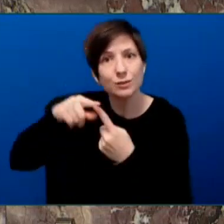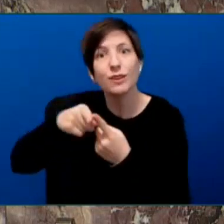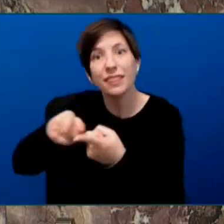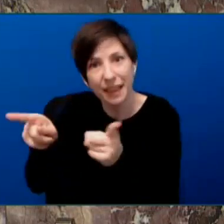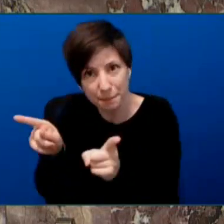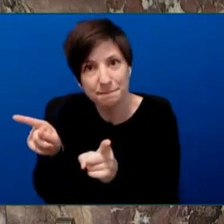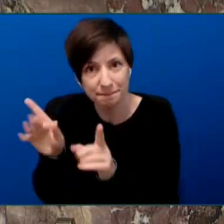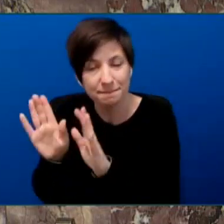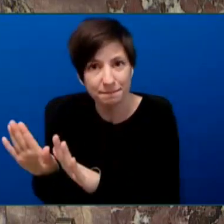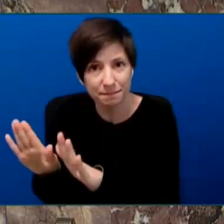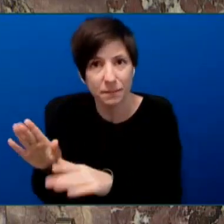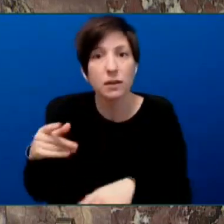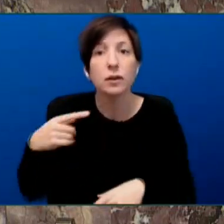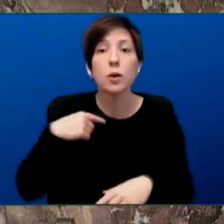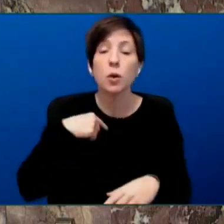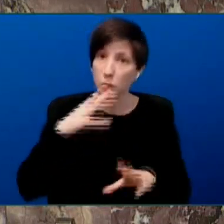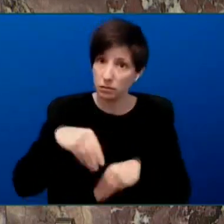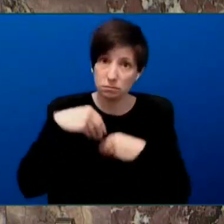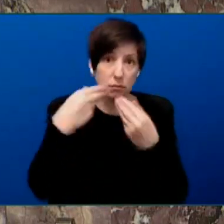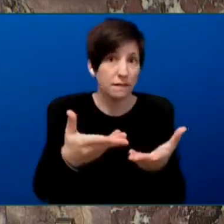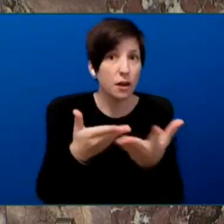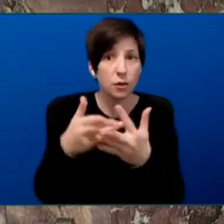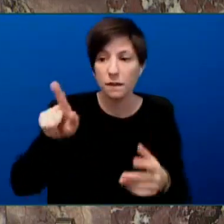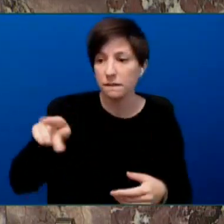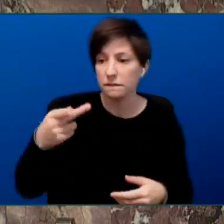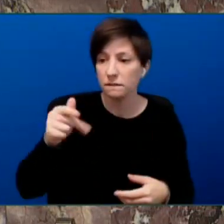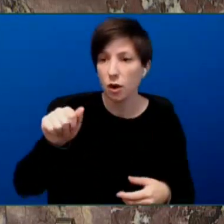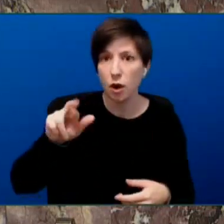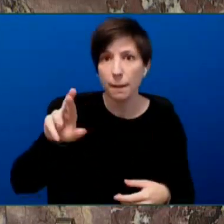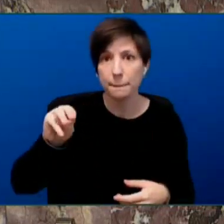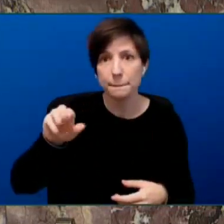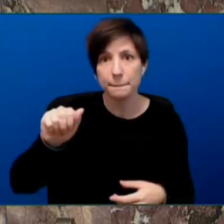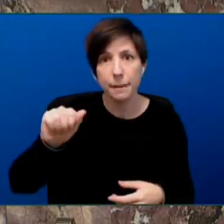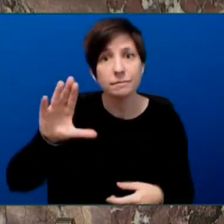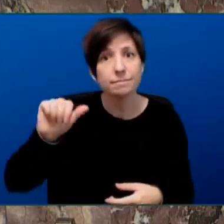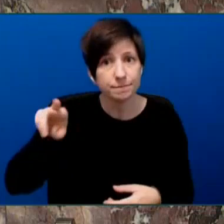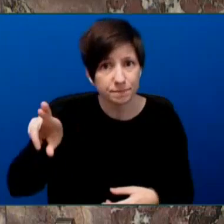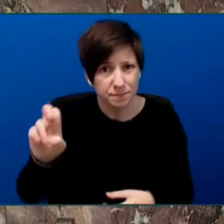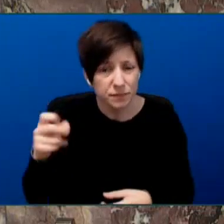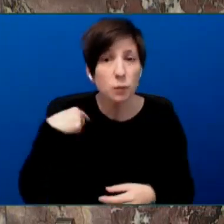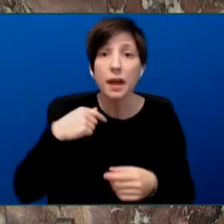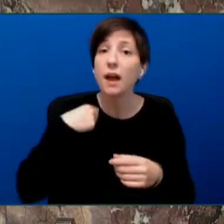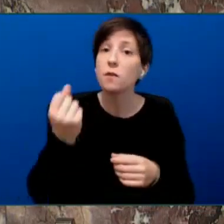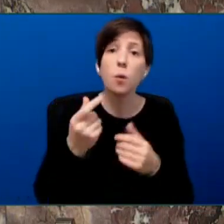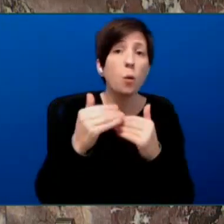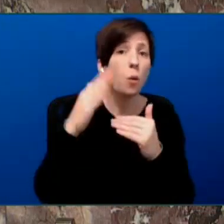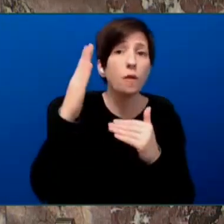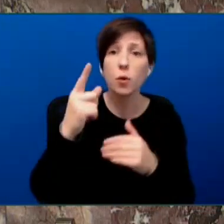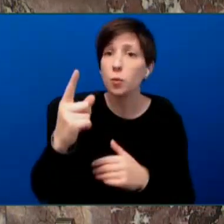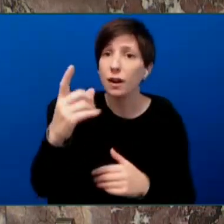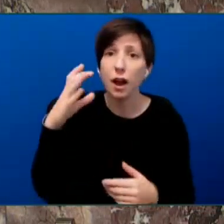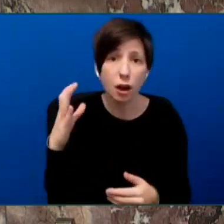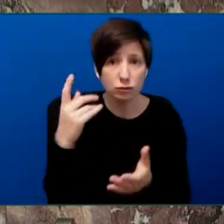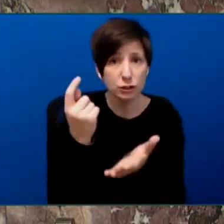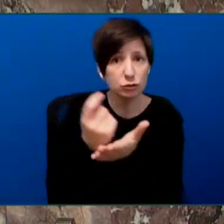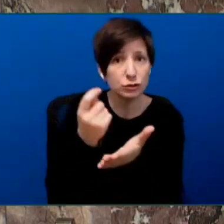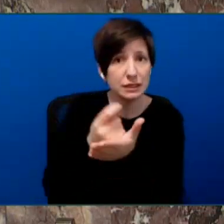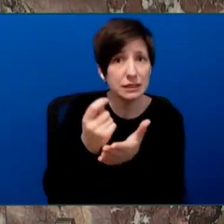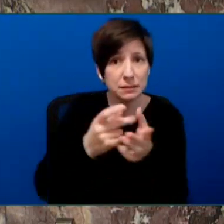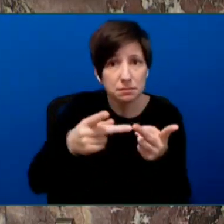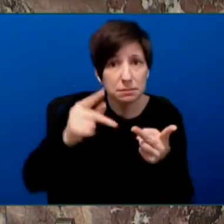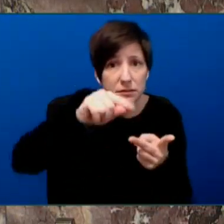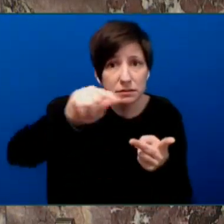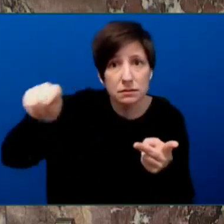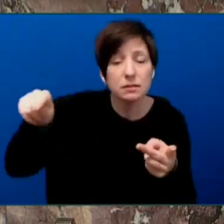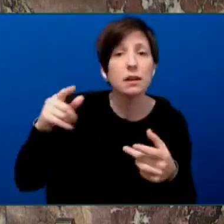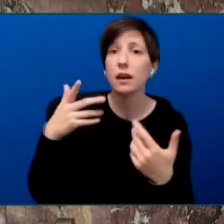We've made it accessible through PharmaCare. We have over 100 treatment beds that are available free with no cost attached to them that,